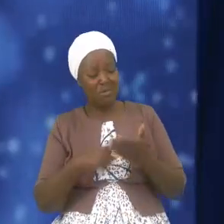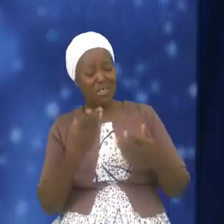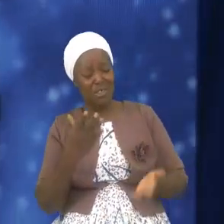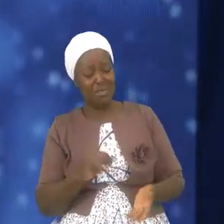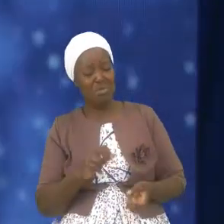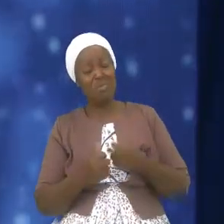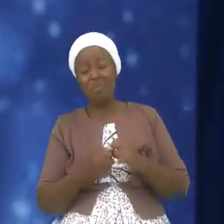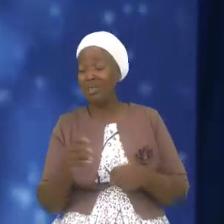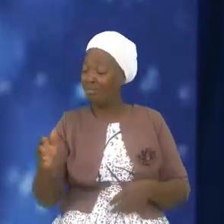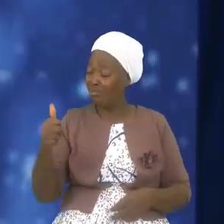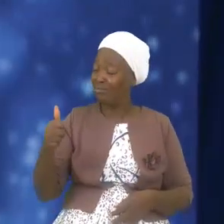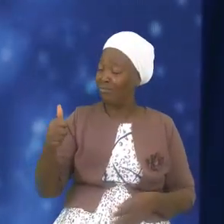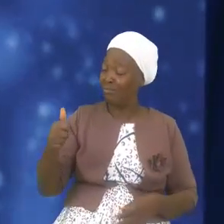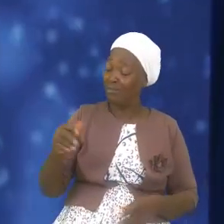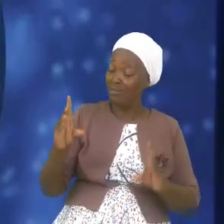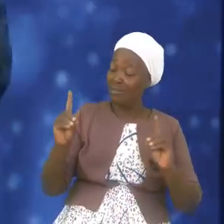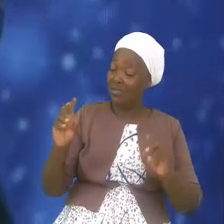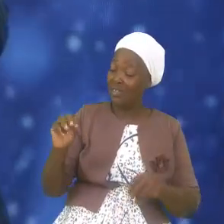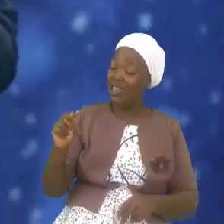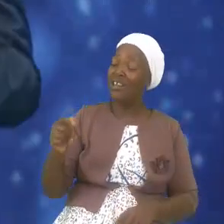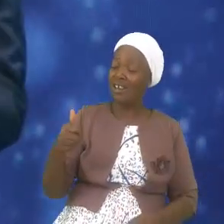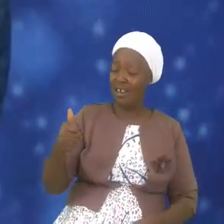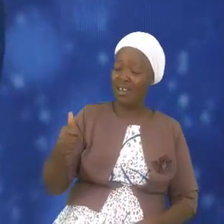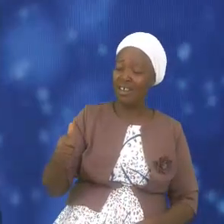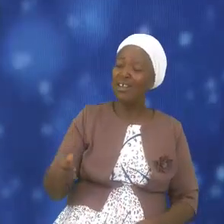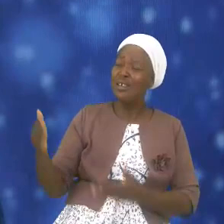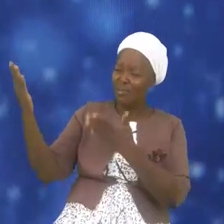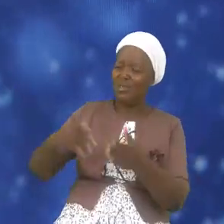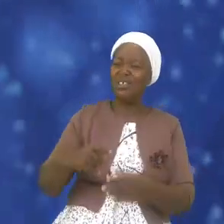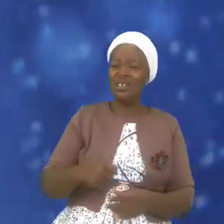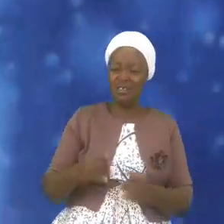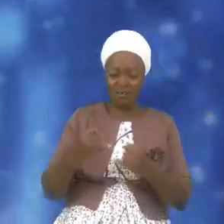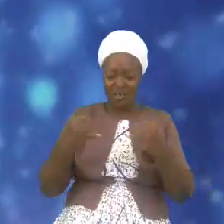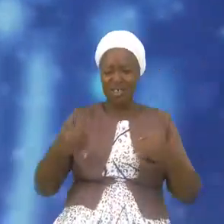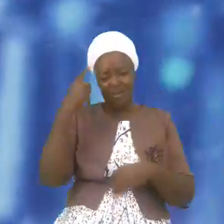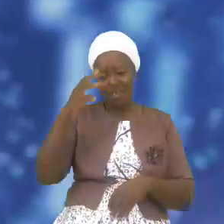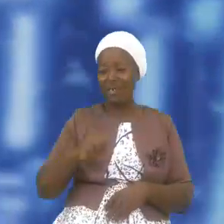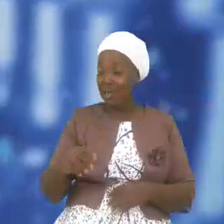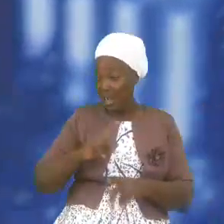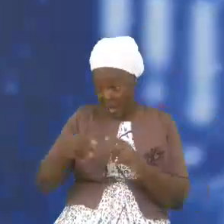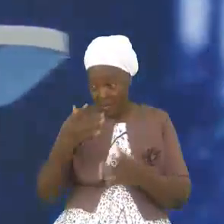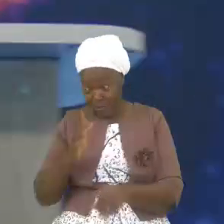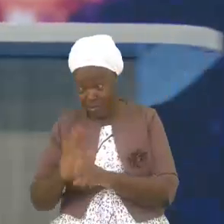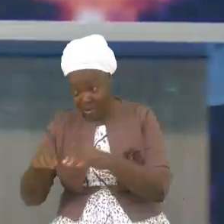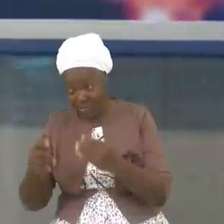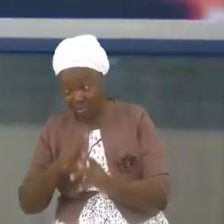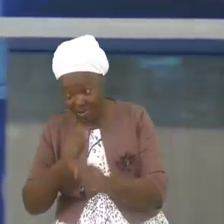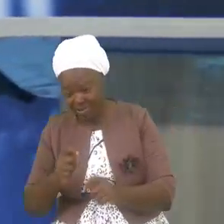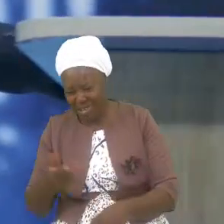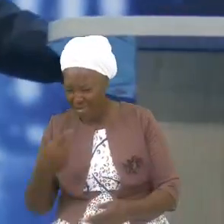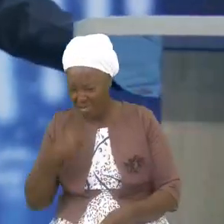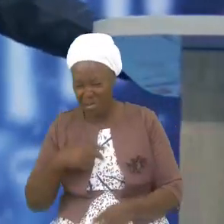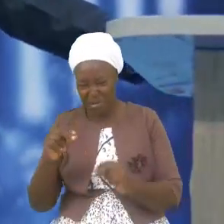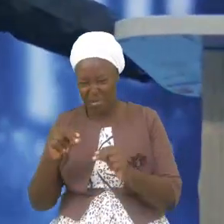neck. I said, I'll give you gifts. Even though you said you didn't want the gift, I give you this, I give you this. A